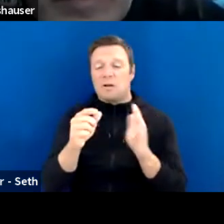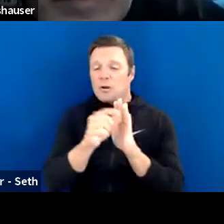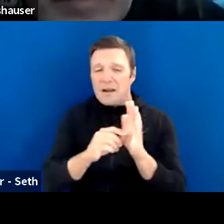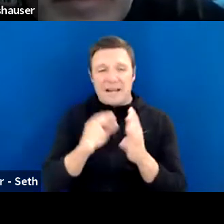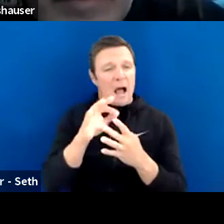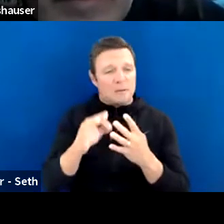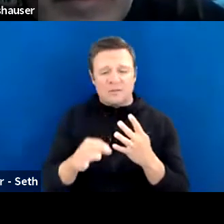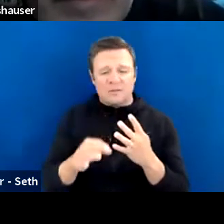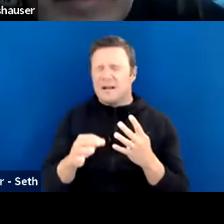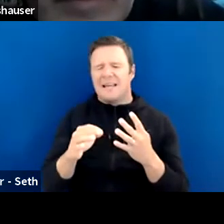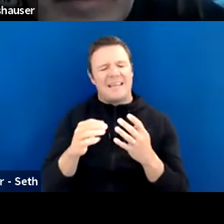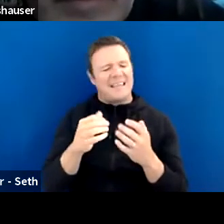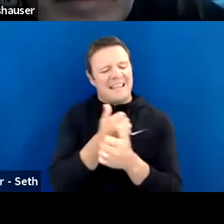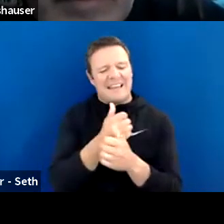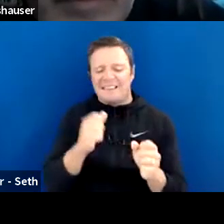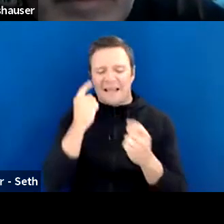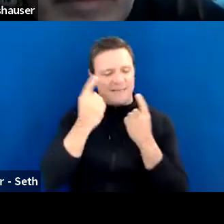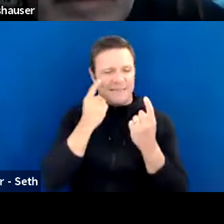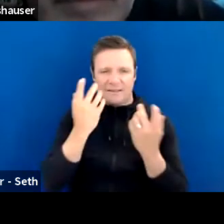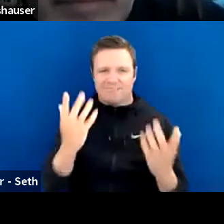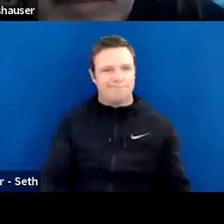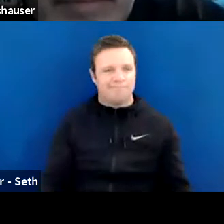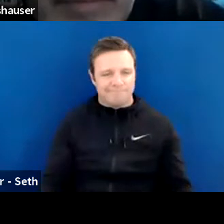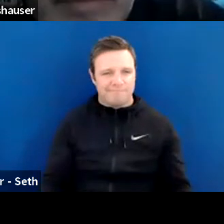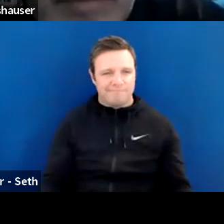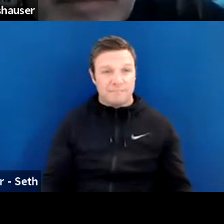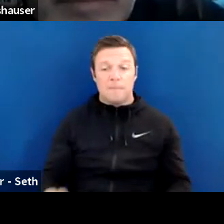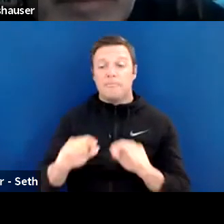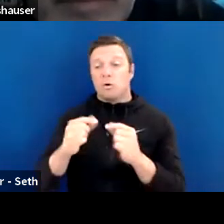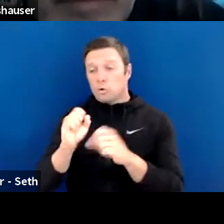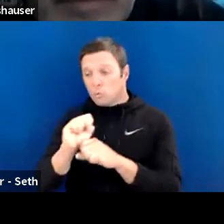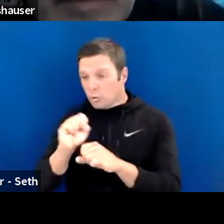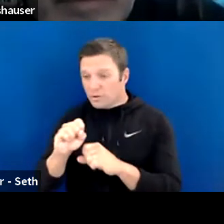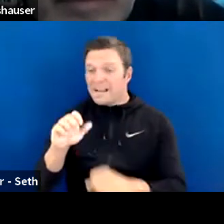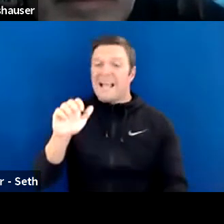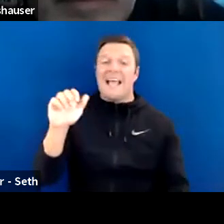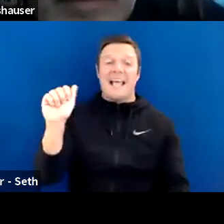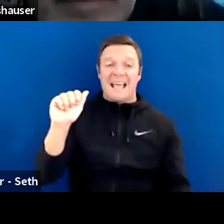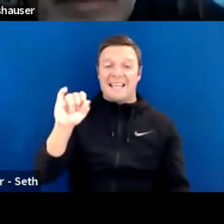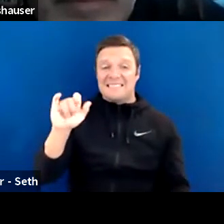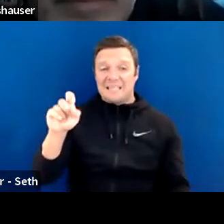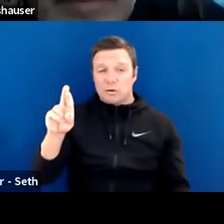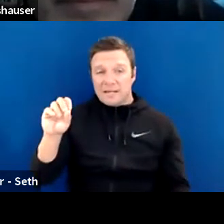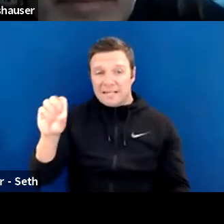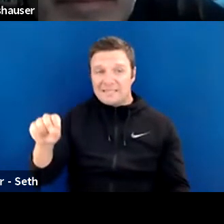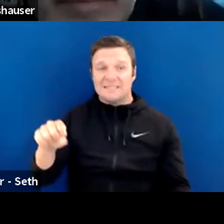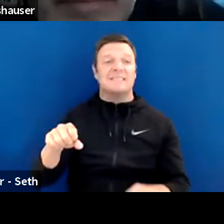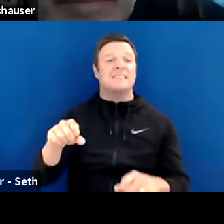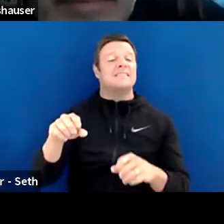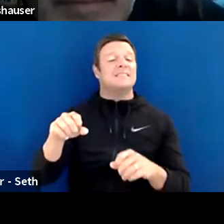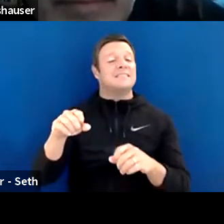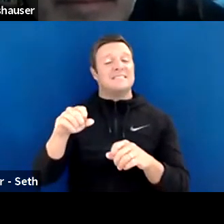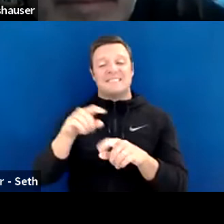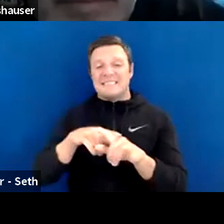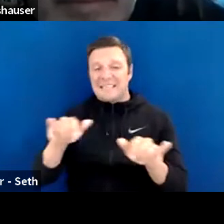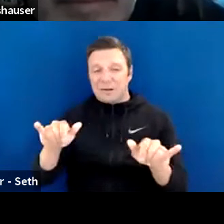of. I done group work, asynchronous. I tried with synchronous class. The asynchronous was a disaster. The synchronous